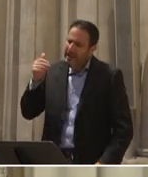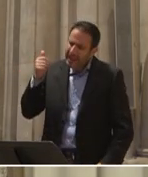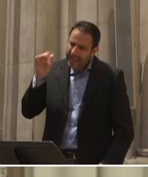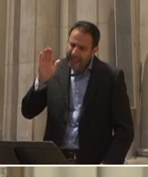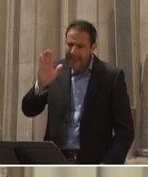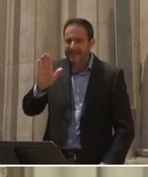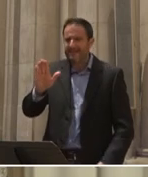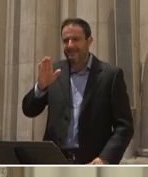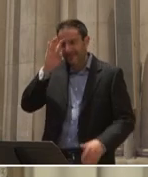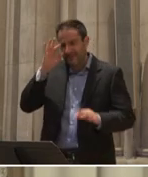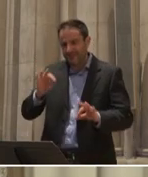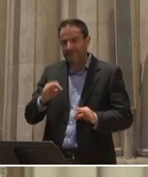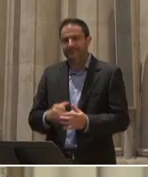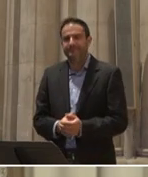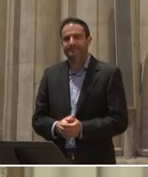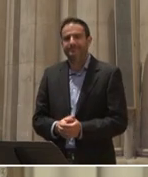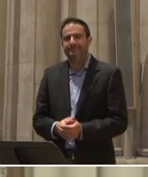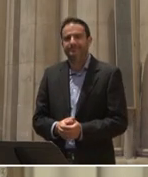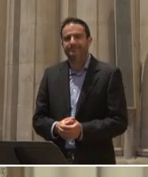to make.